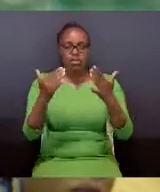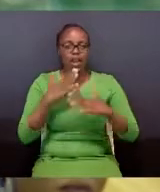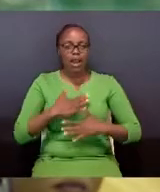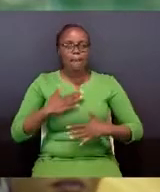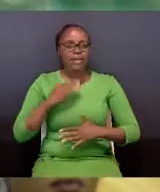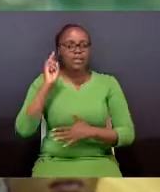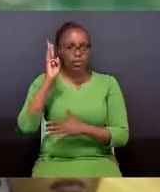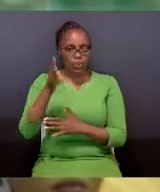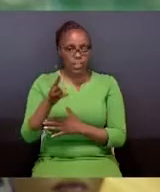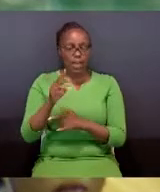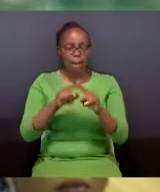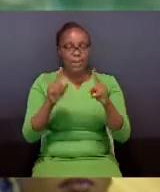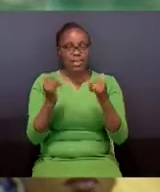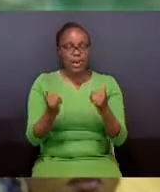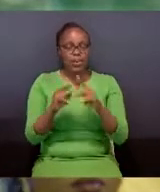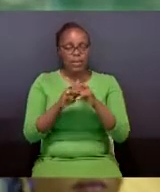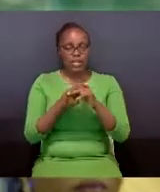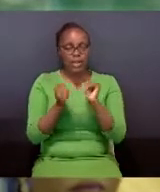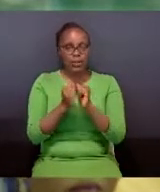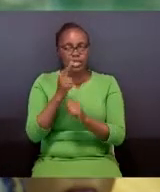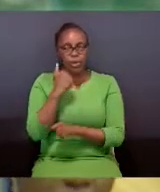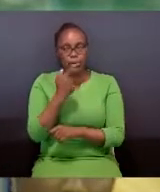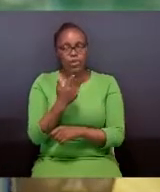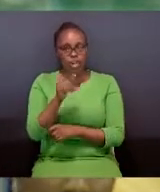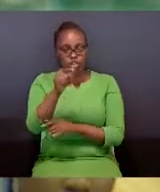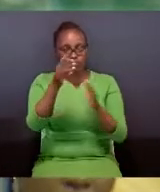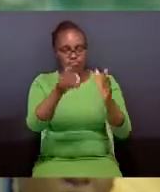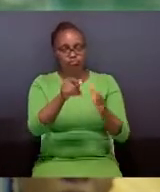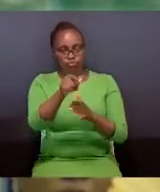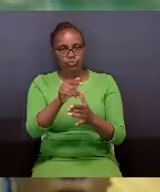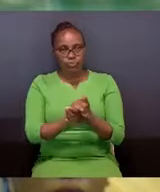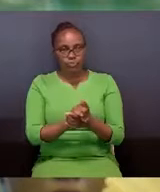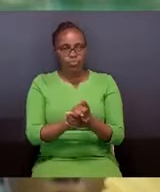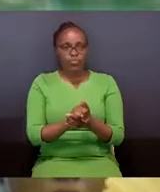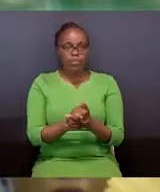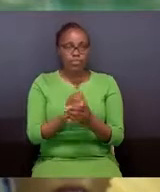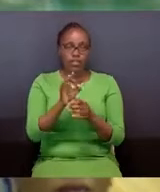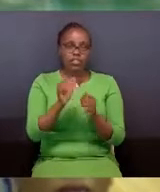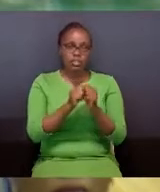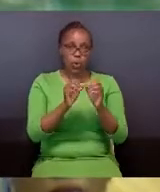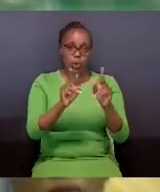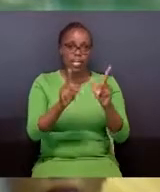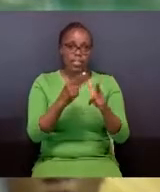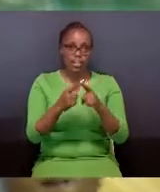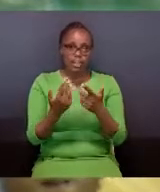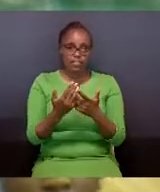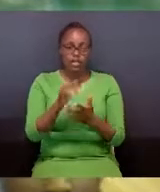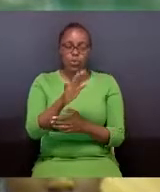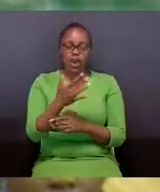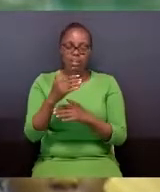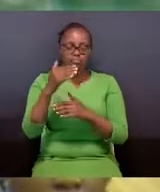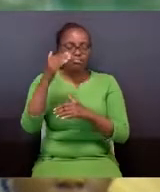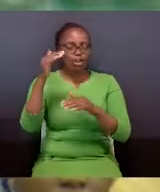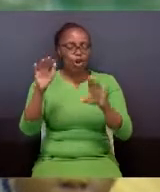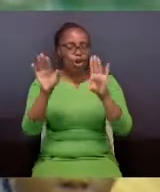appreciate. But I'll start with you, Max, if that's okay, and get you to give your